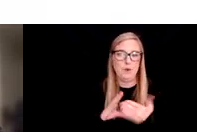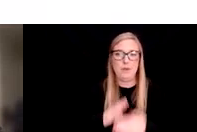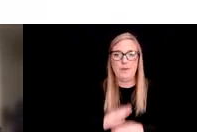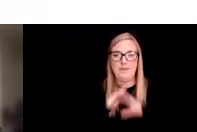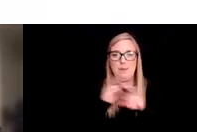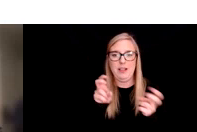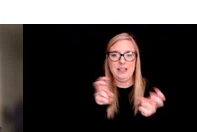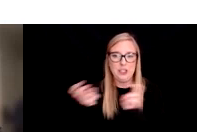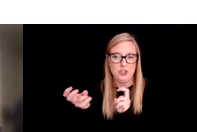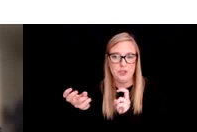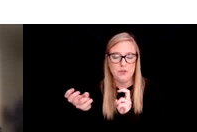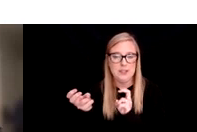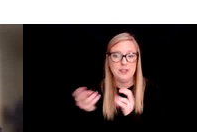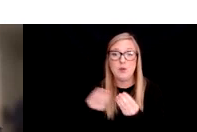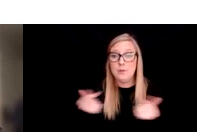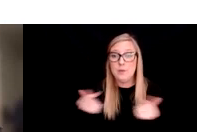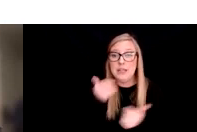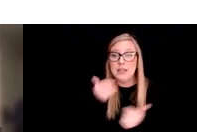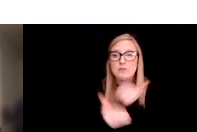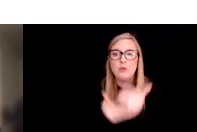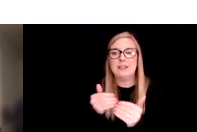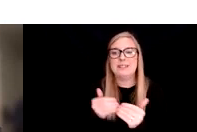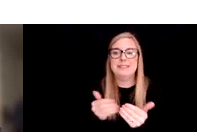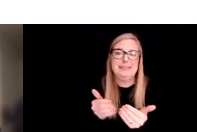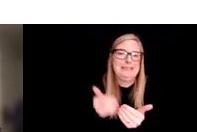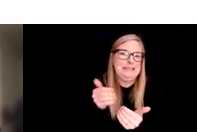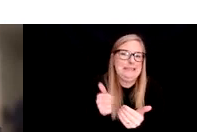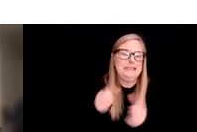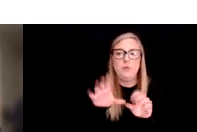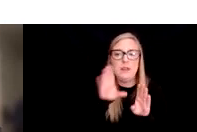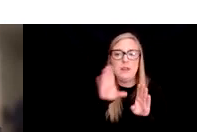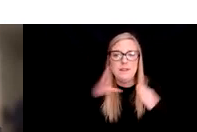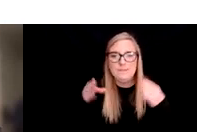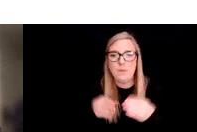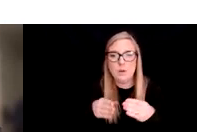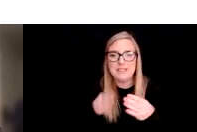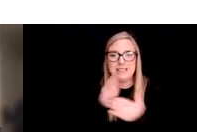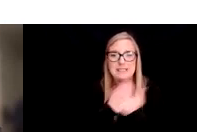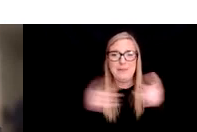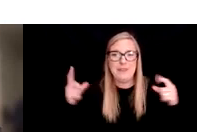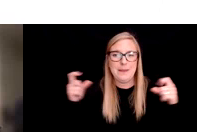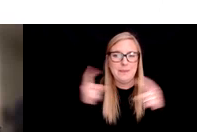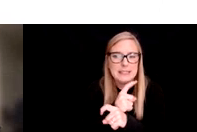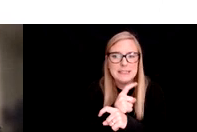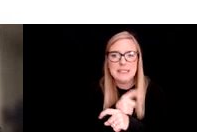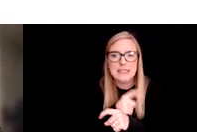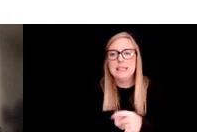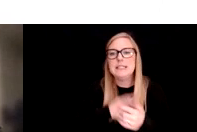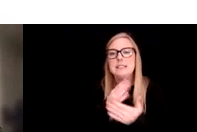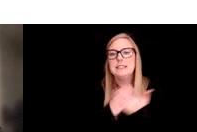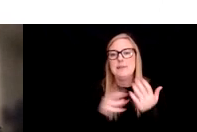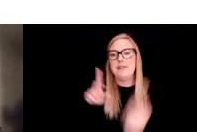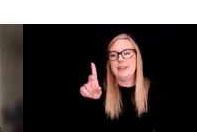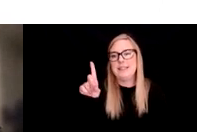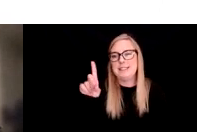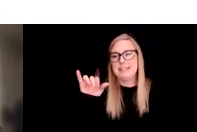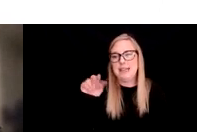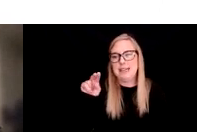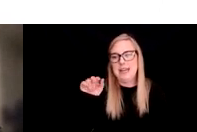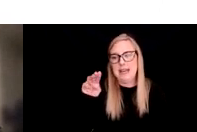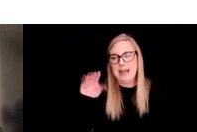remediation process is more efficient and we can focus really more on the complexities and the, you know, dynamic content that is